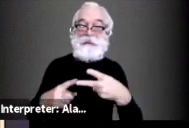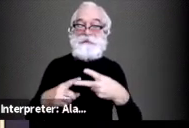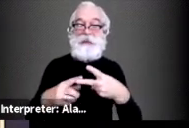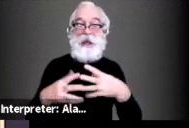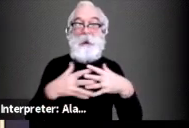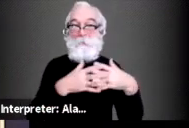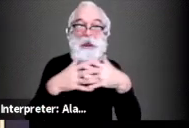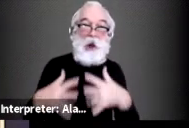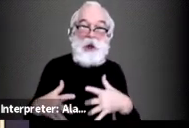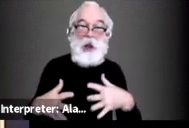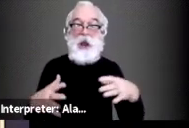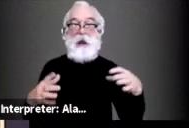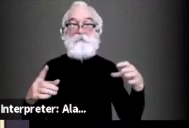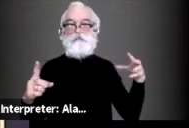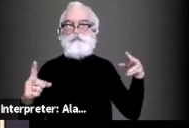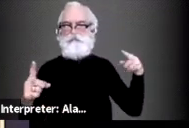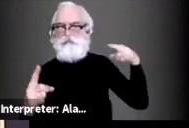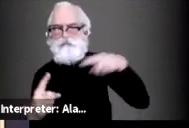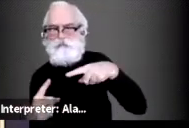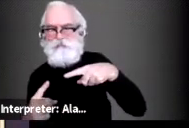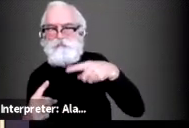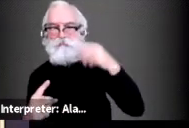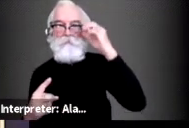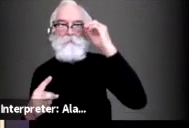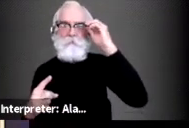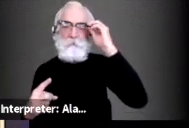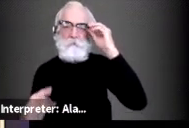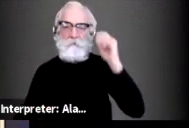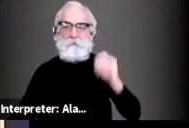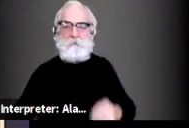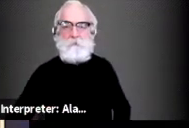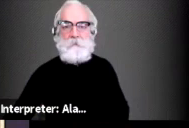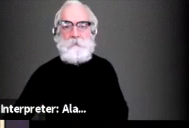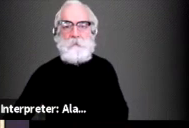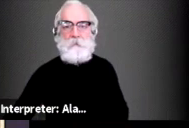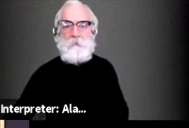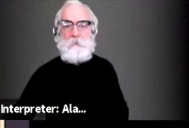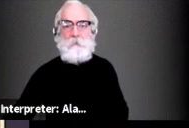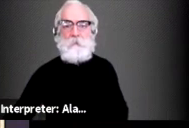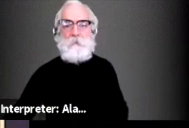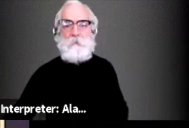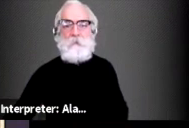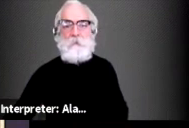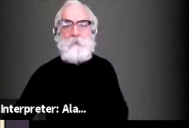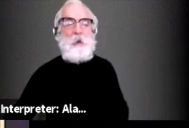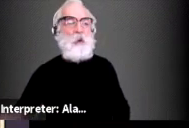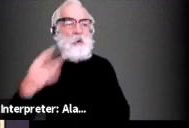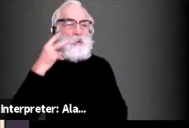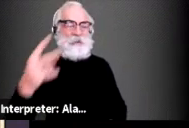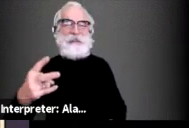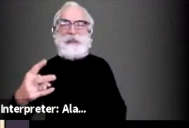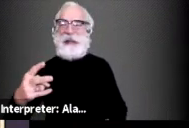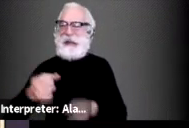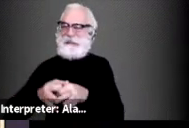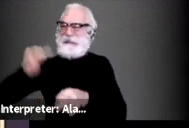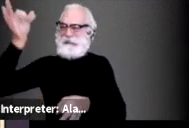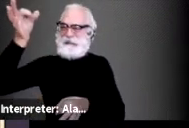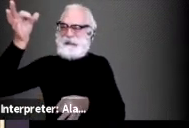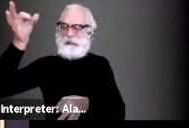The Netherlands holds the dog's tail in a cleft stick, with Empress of Catherine of Russia looking